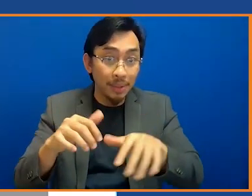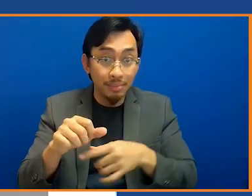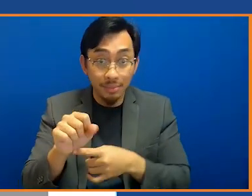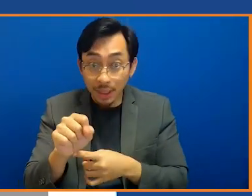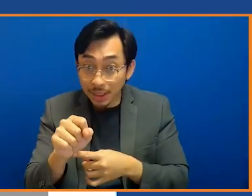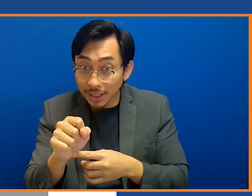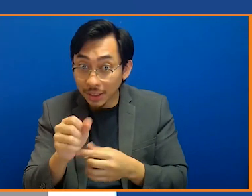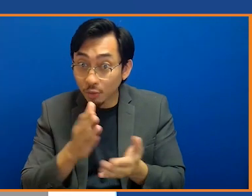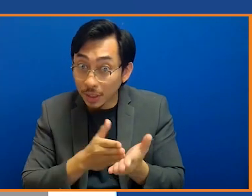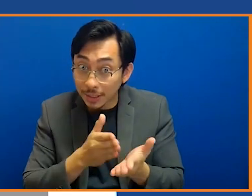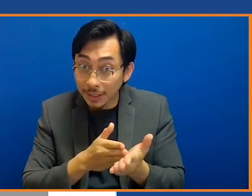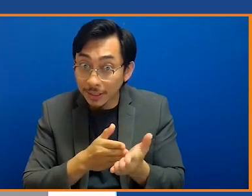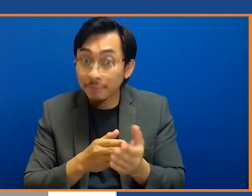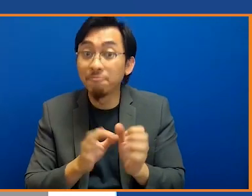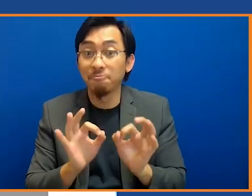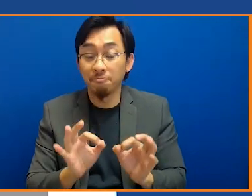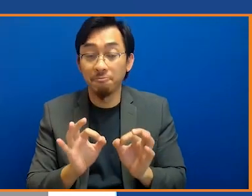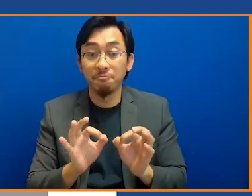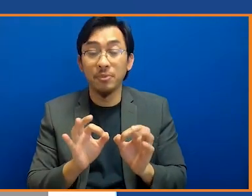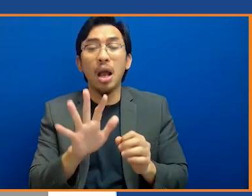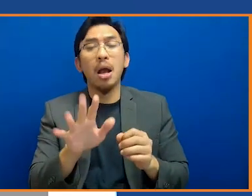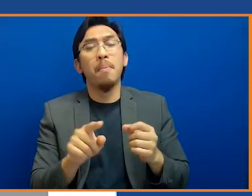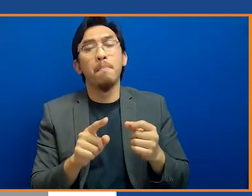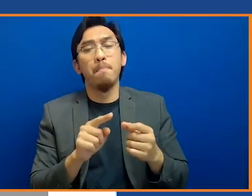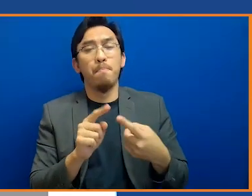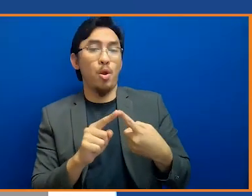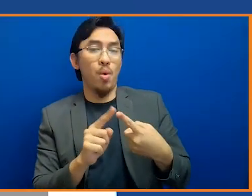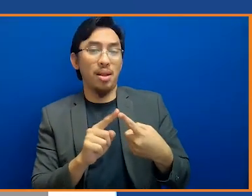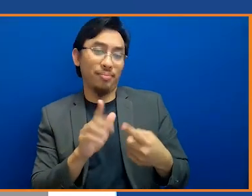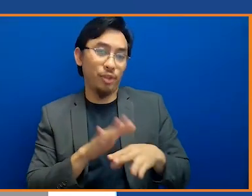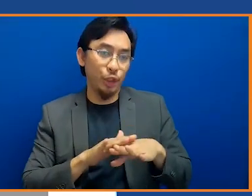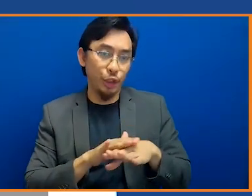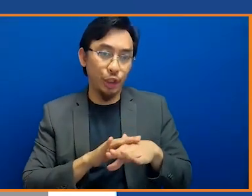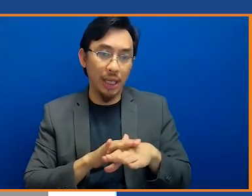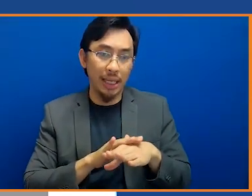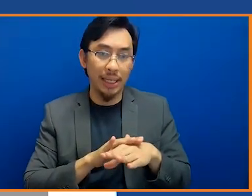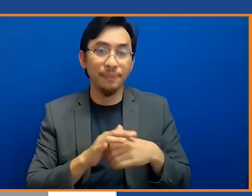Okay, right. Now, point one, sorry.